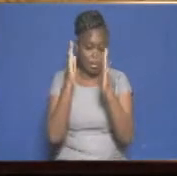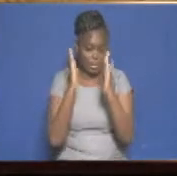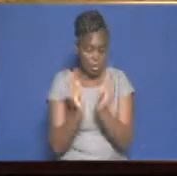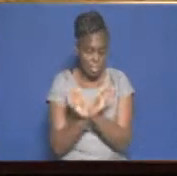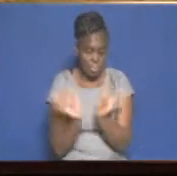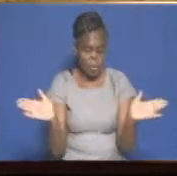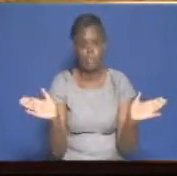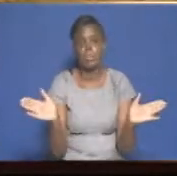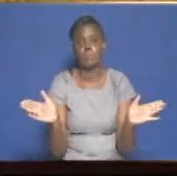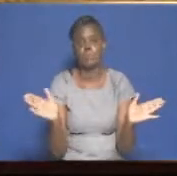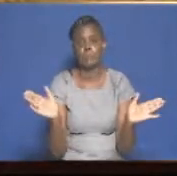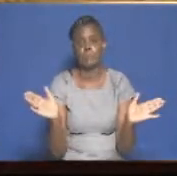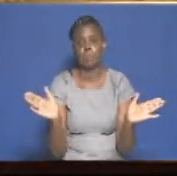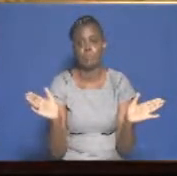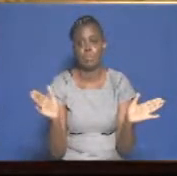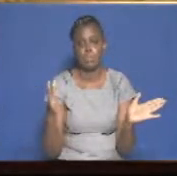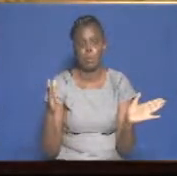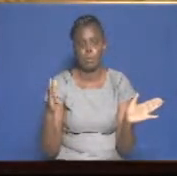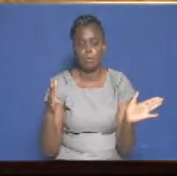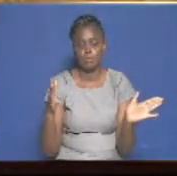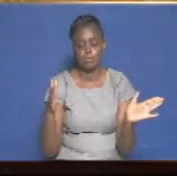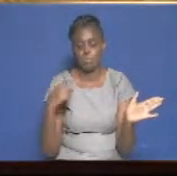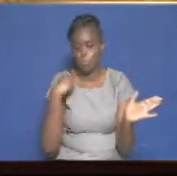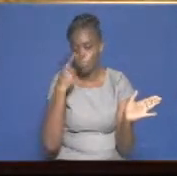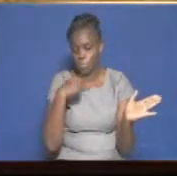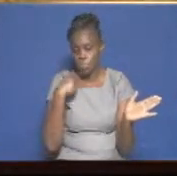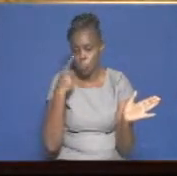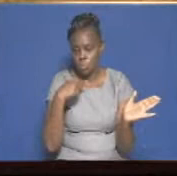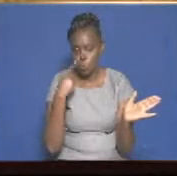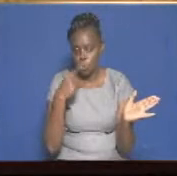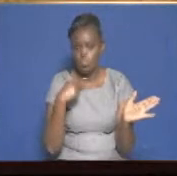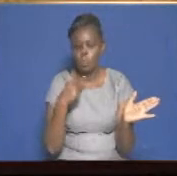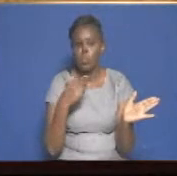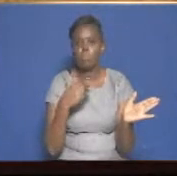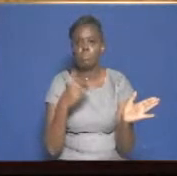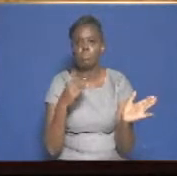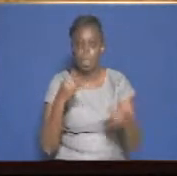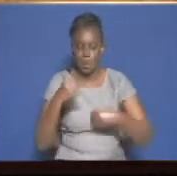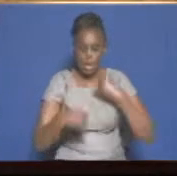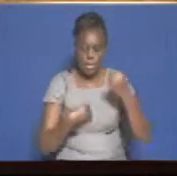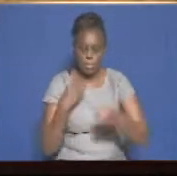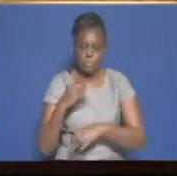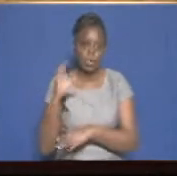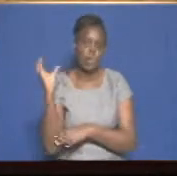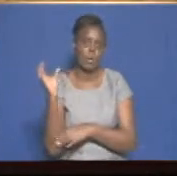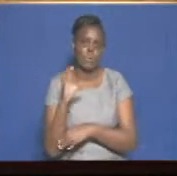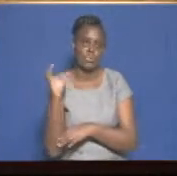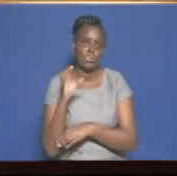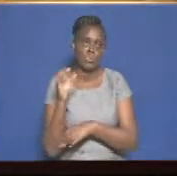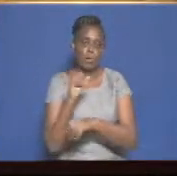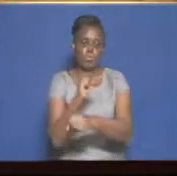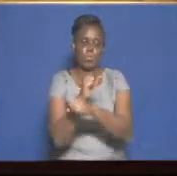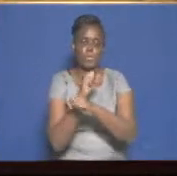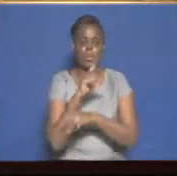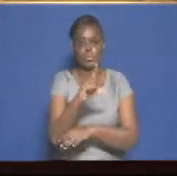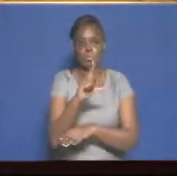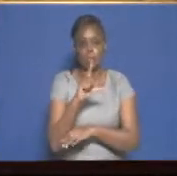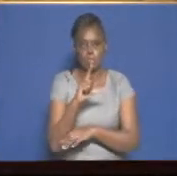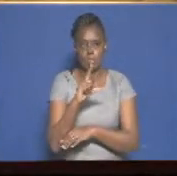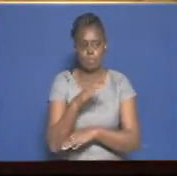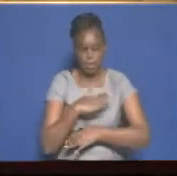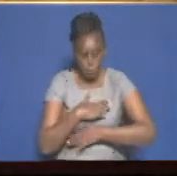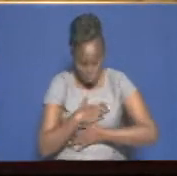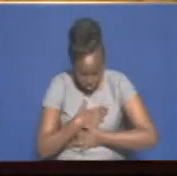general, those who enjoy consumer protection laws, that the